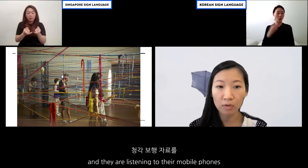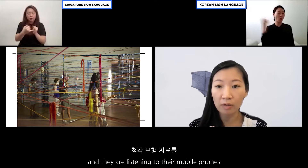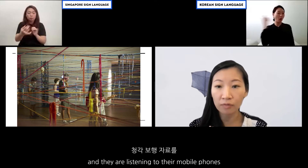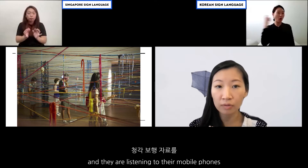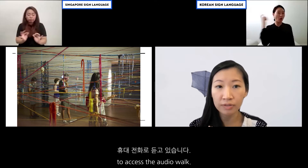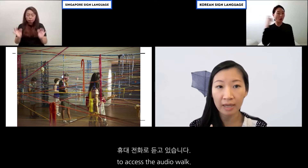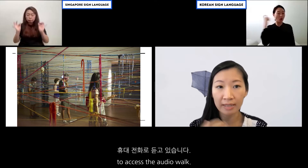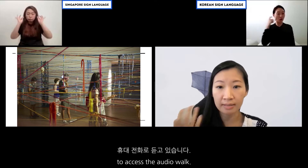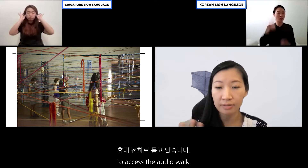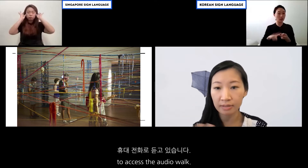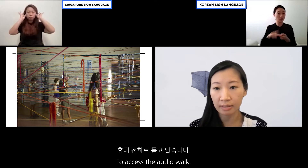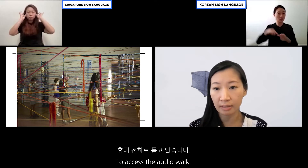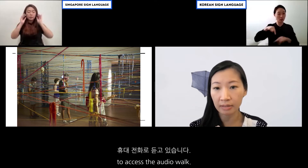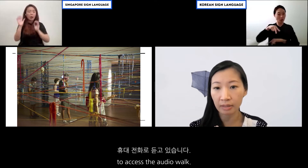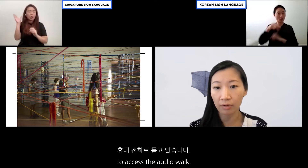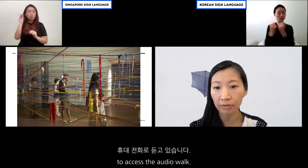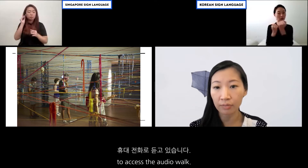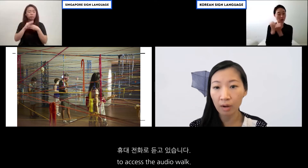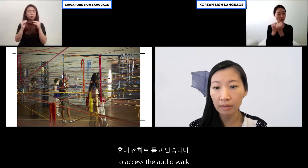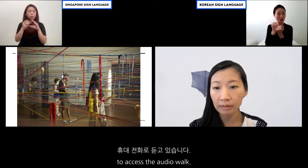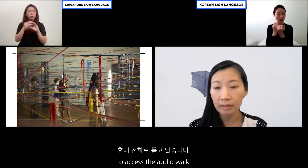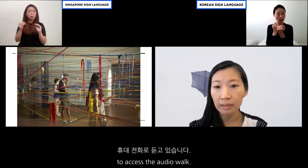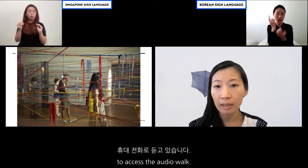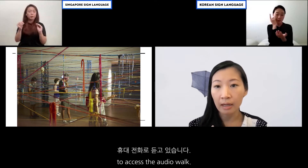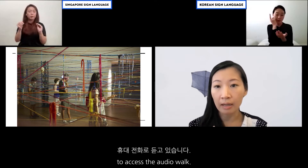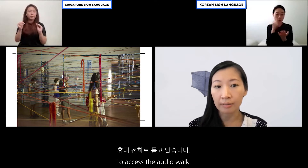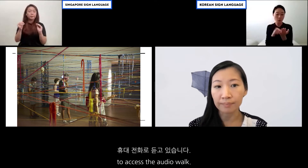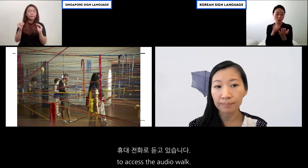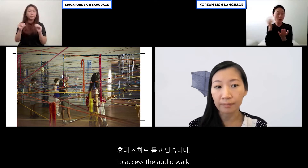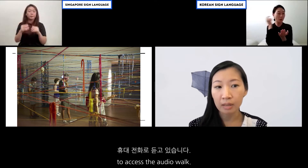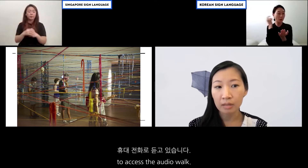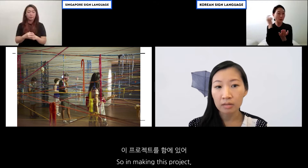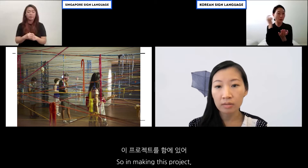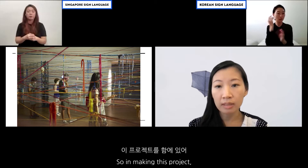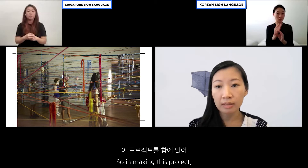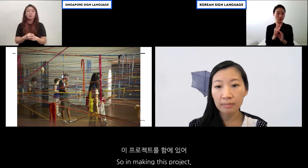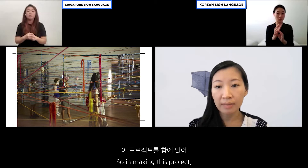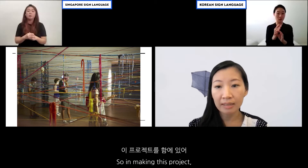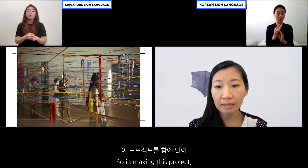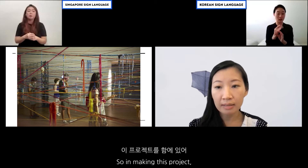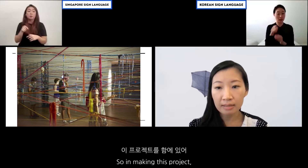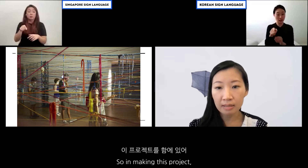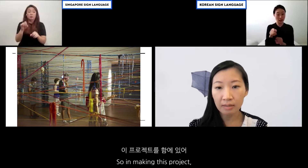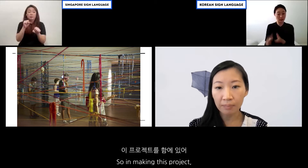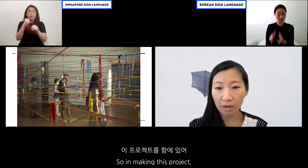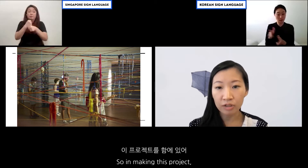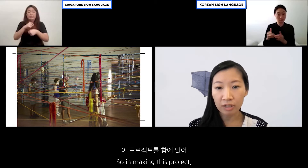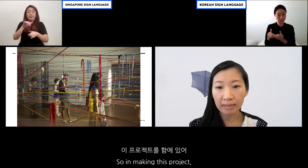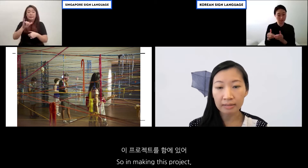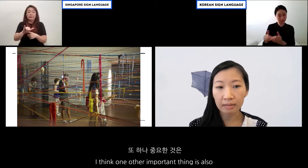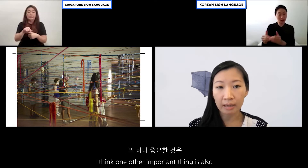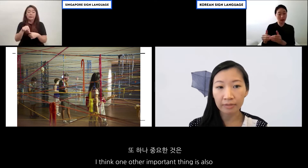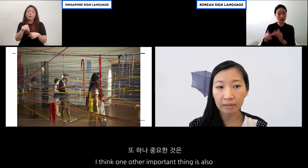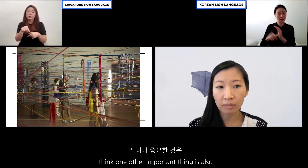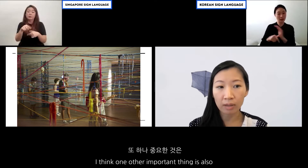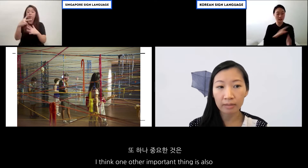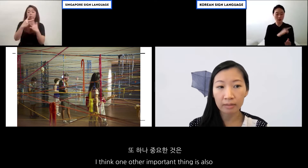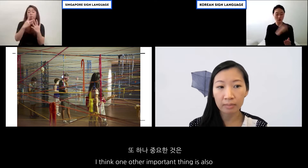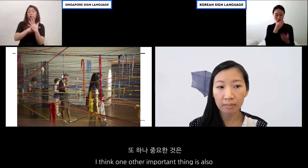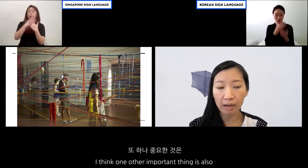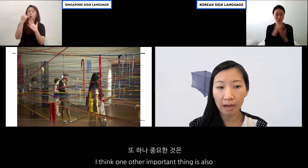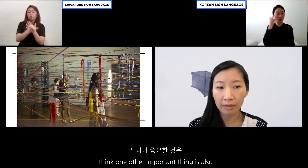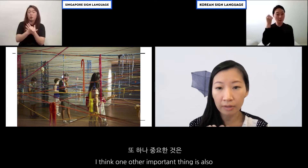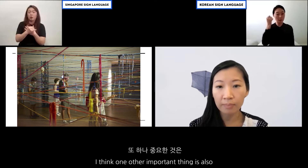to their mobile phones to access the audio walk. So in making this project, I think